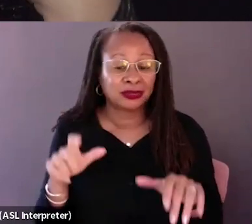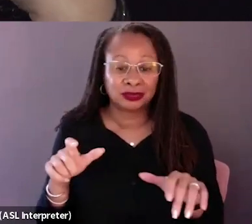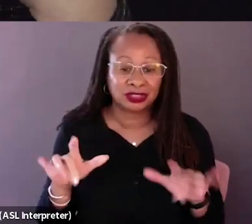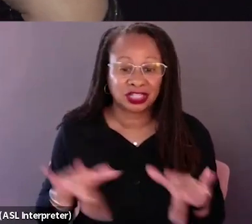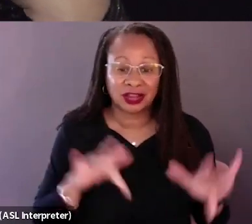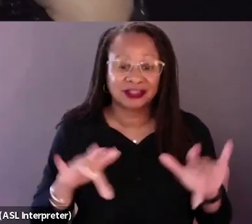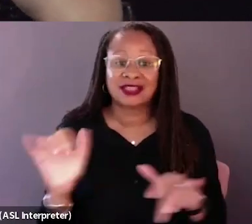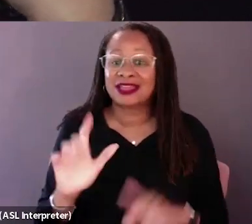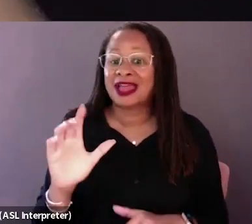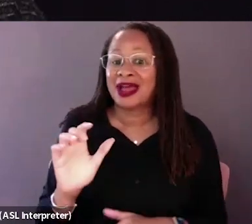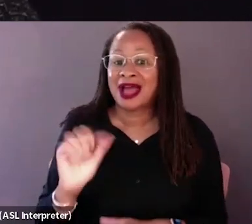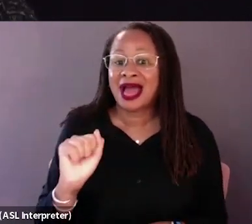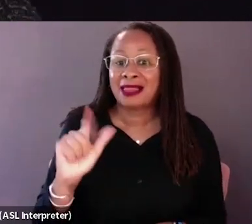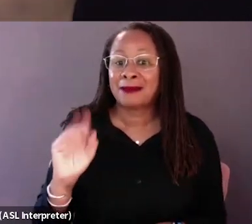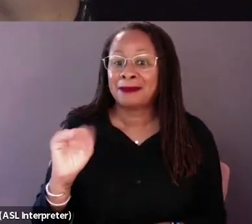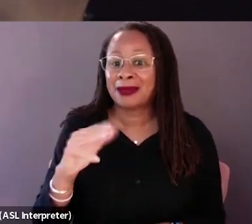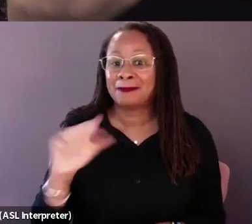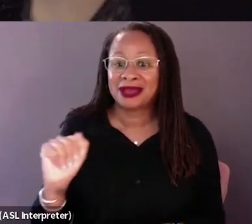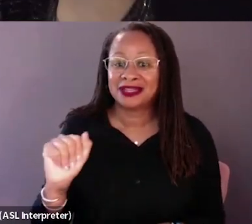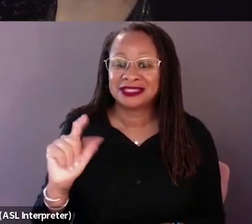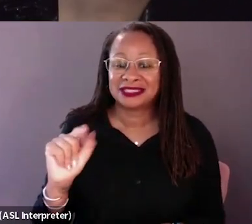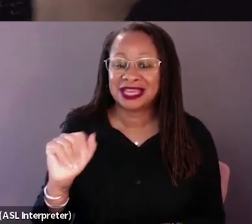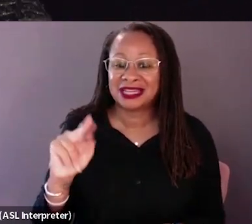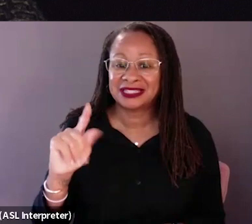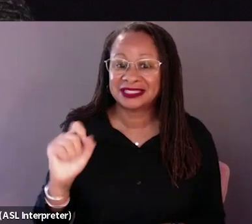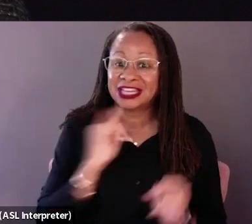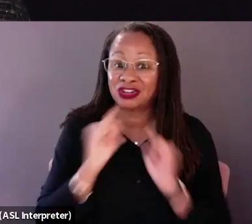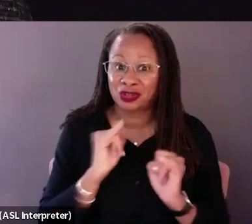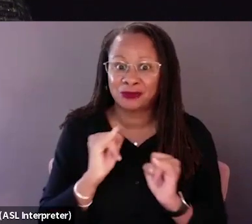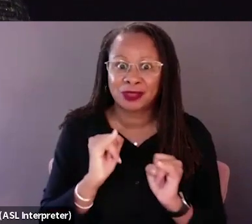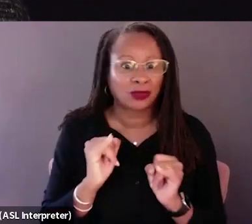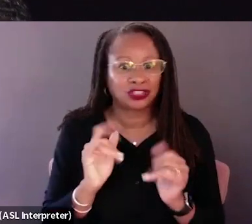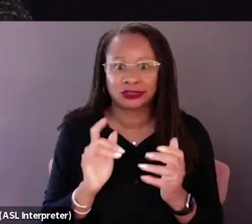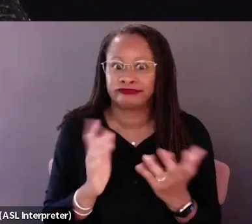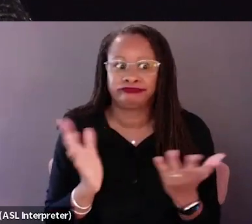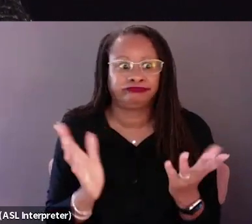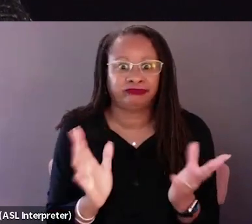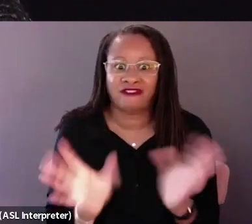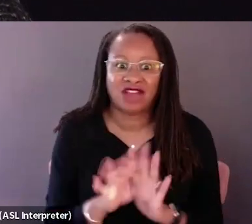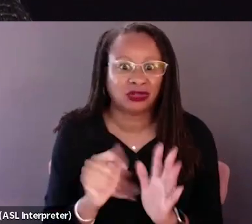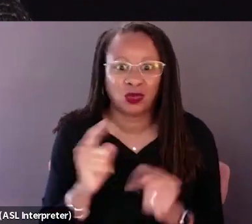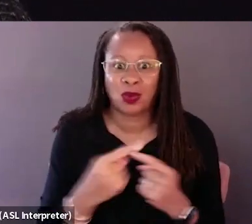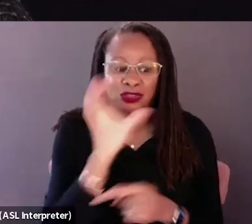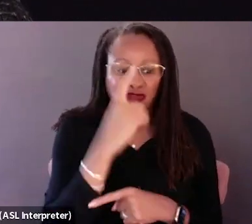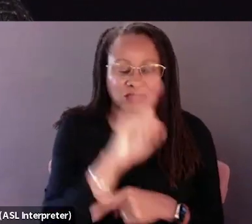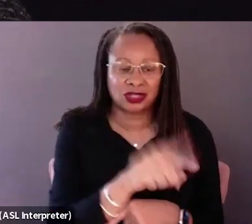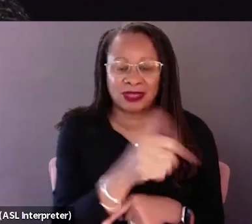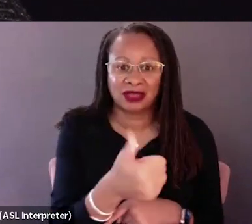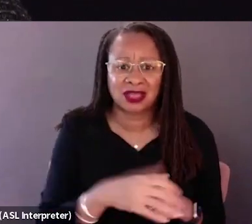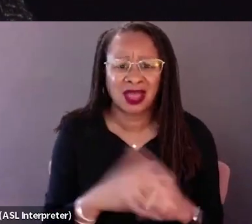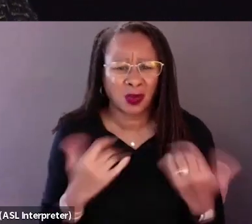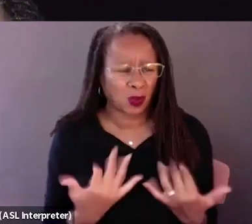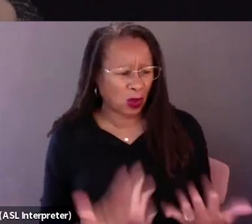Alabama tenants interview. We just happened to stumble on that, looking for other things. And then we were like, wait a minute, what